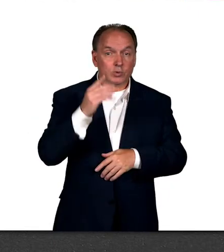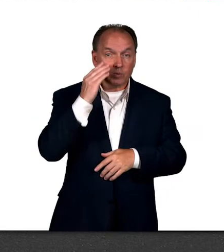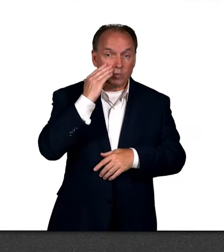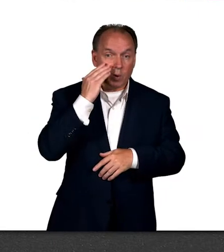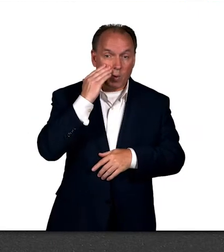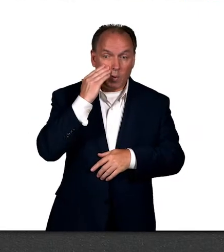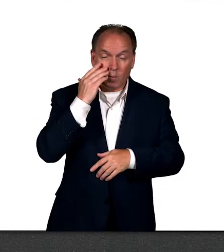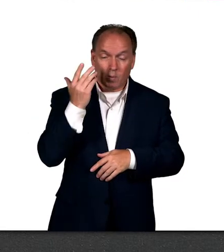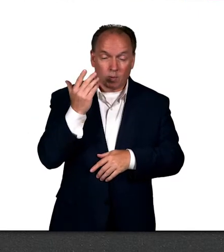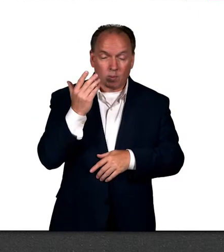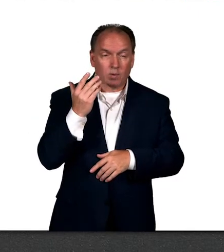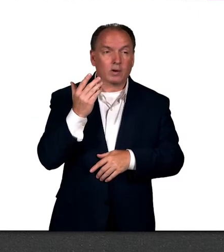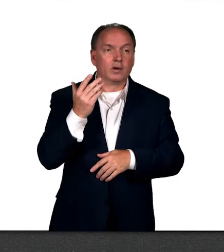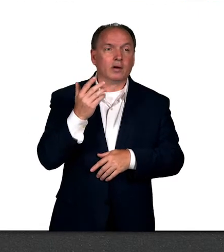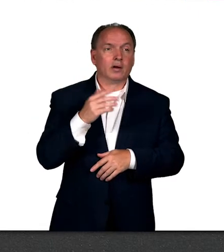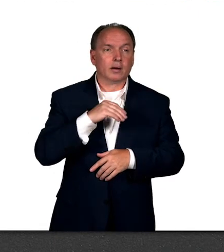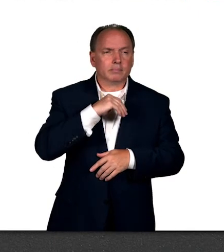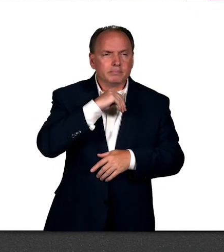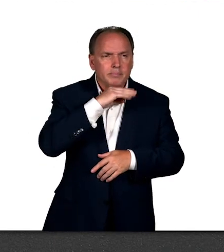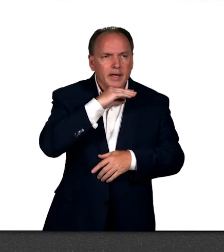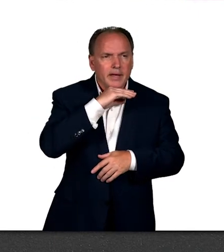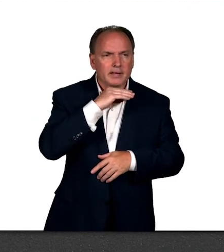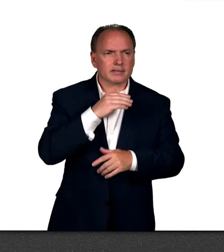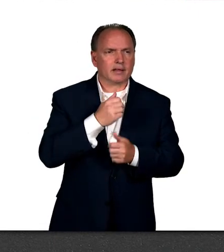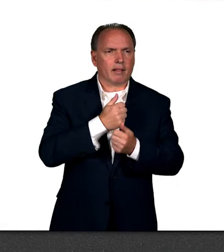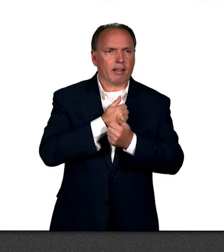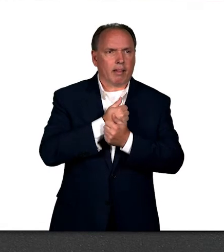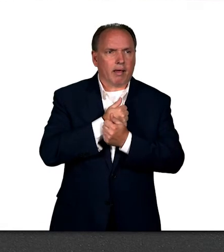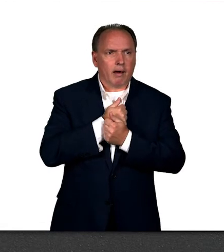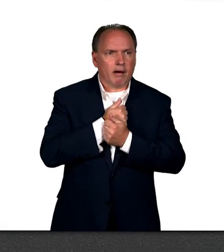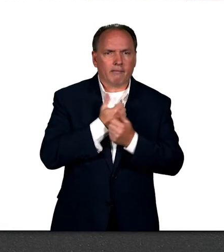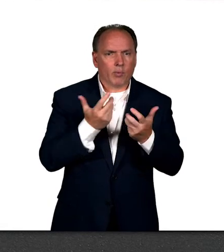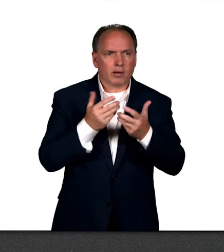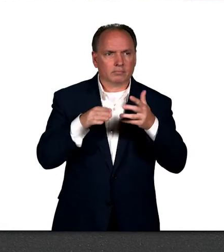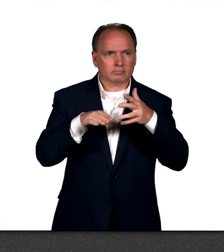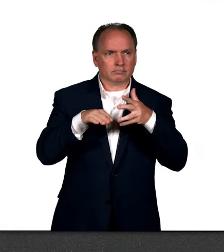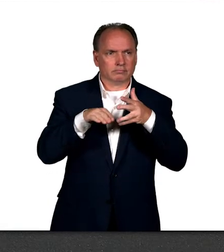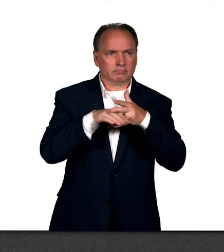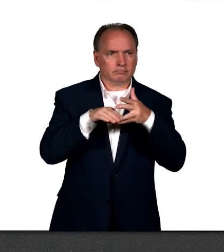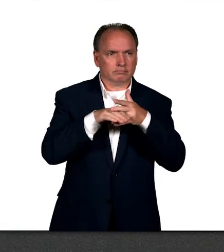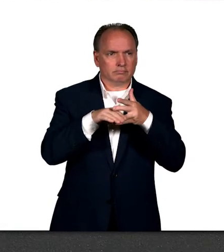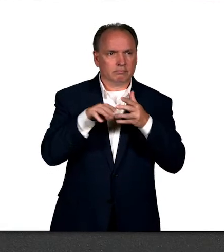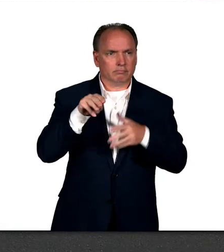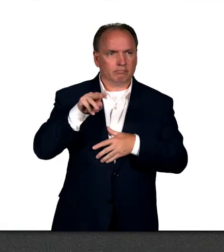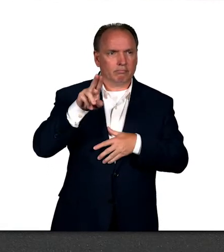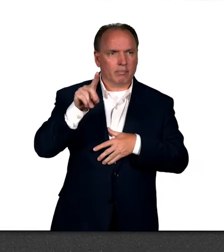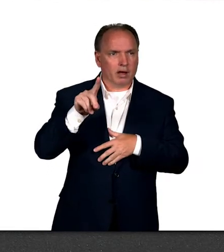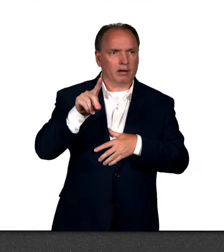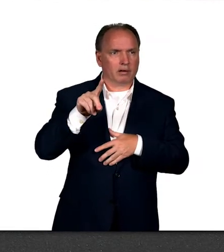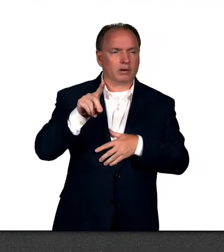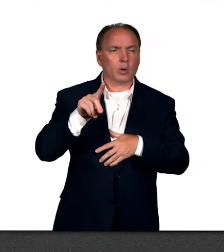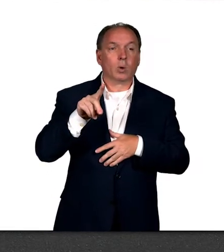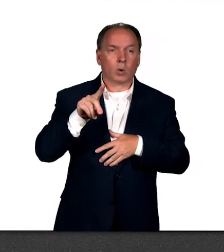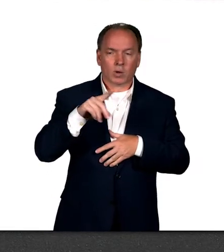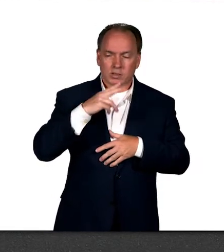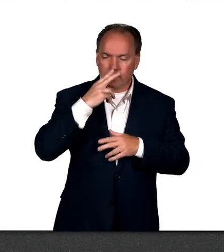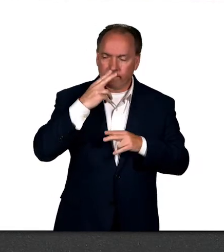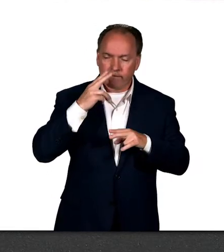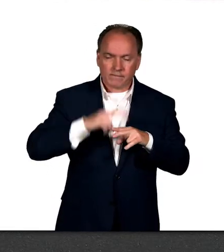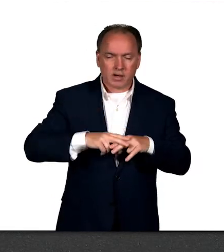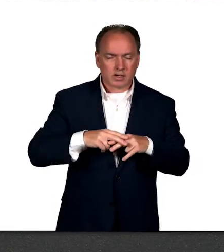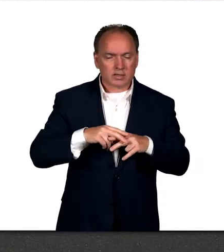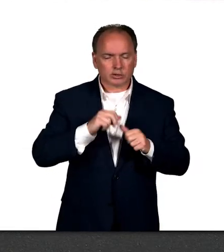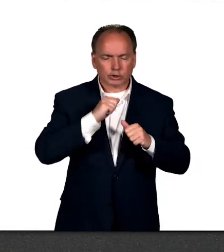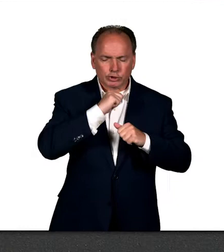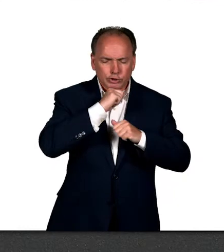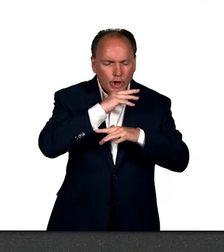you know that pigs love to roll in the mud? Well, not only is it fun,